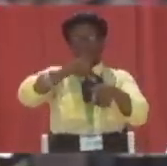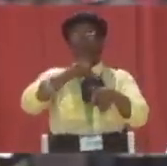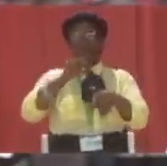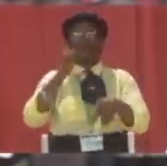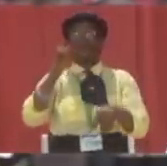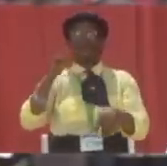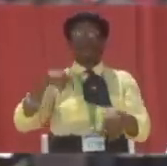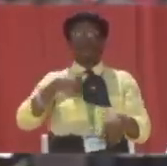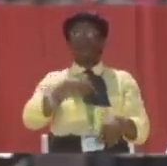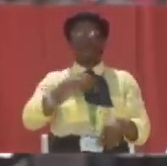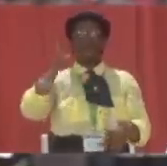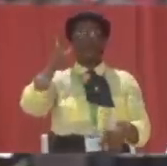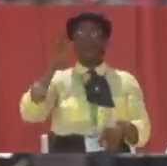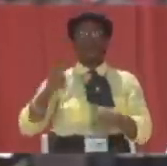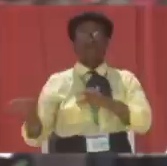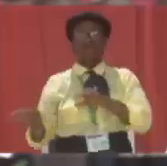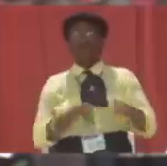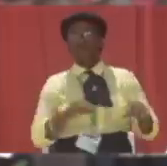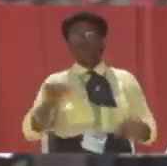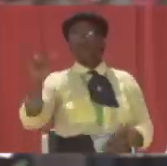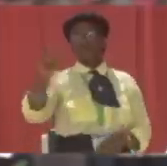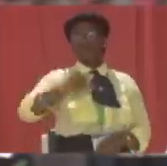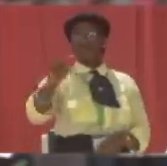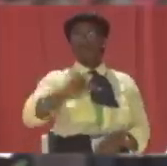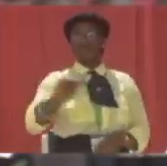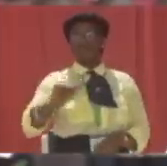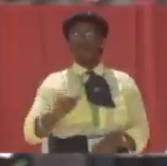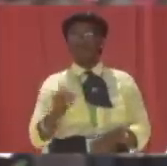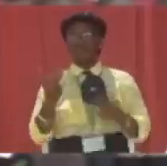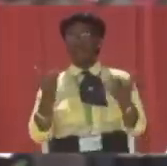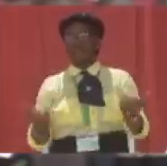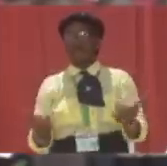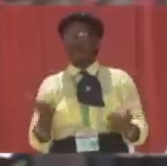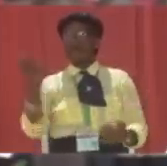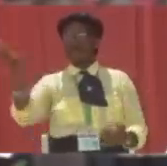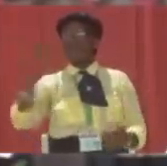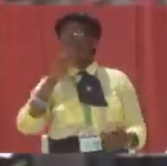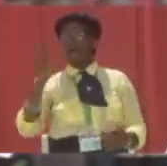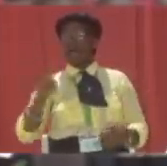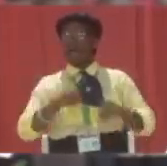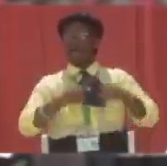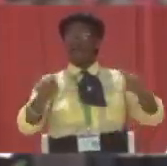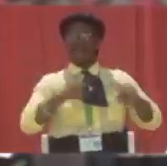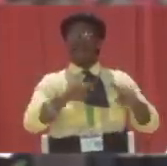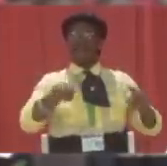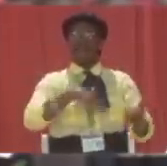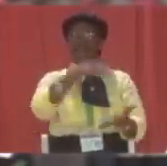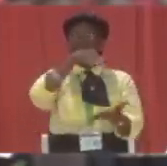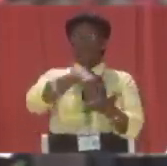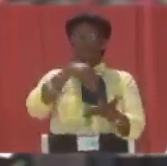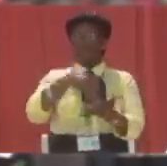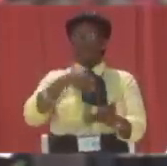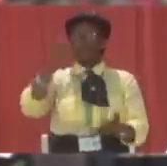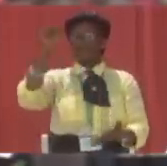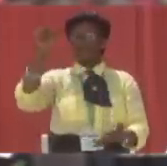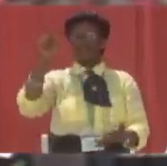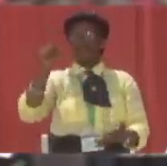Now, there are various centers so that we'll be able to finish on